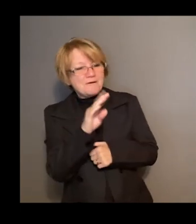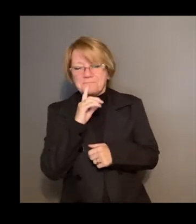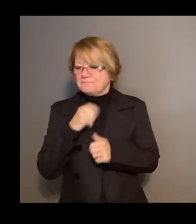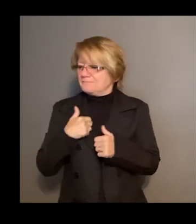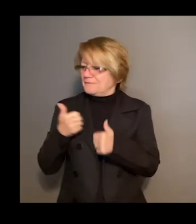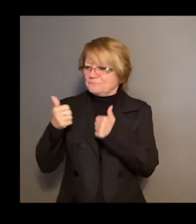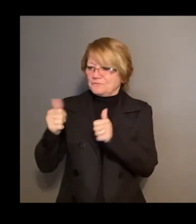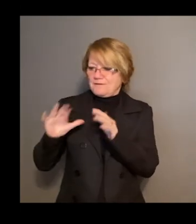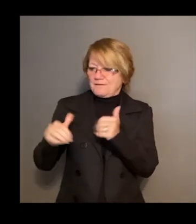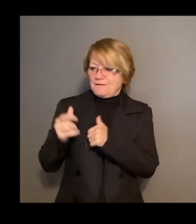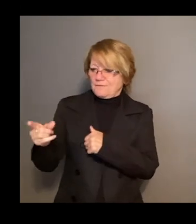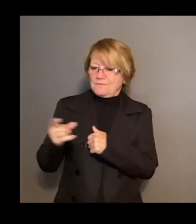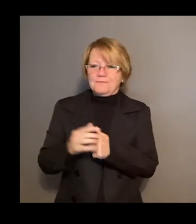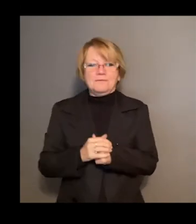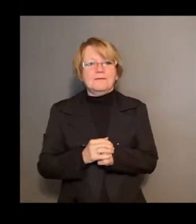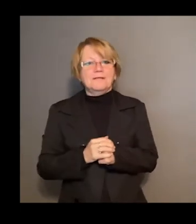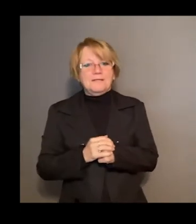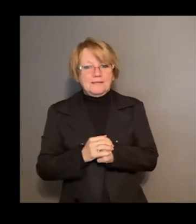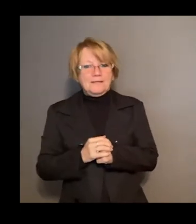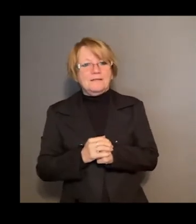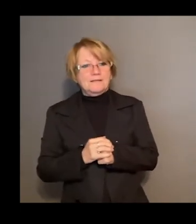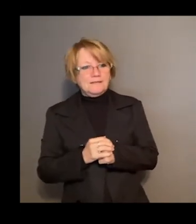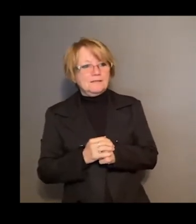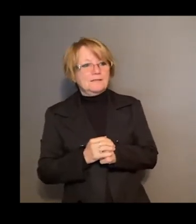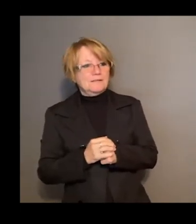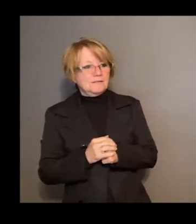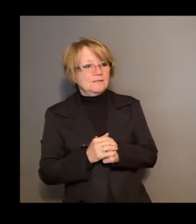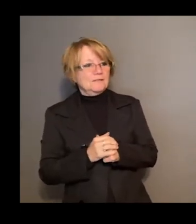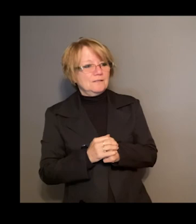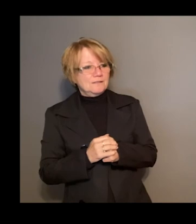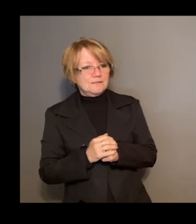That's perfect. How you doing today, Rob? I'm great. How are you?